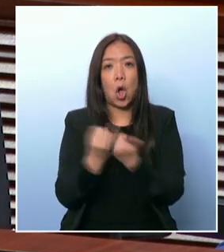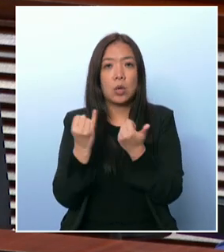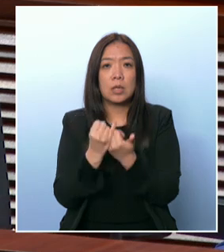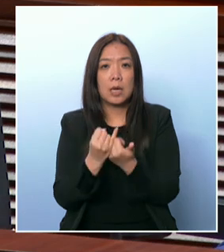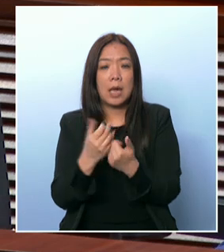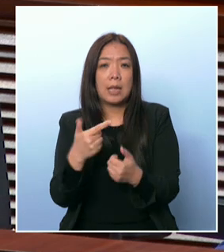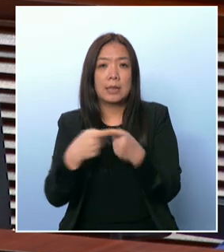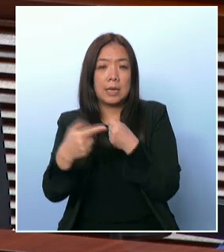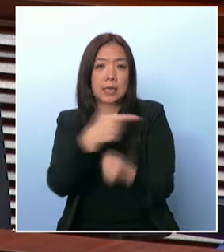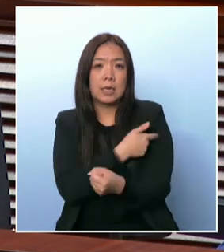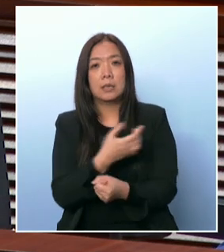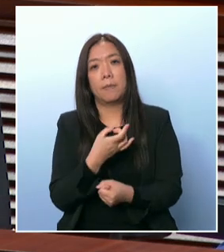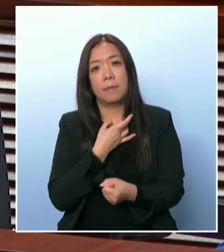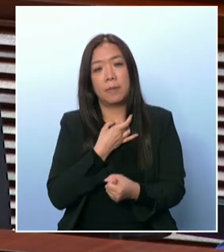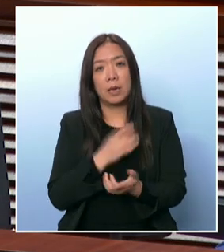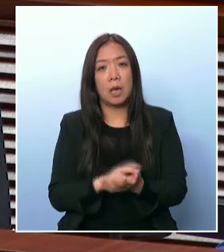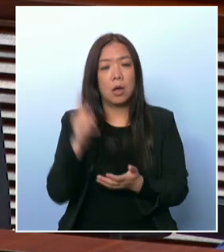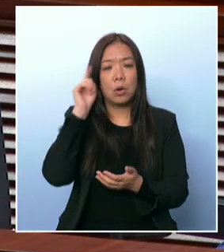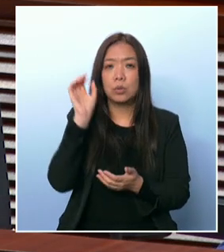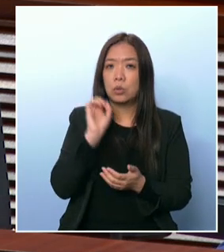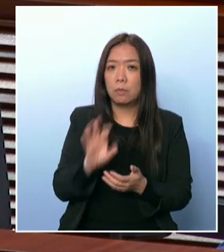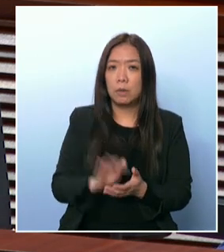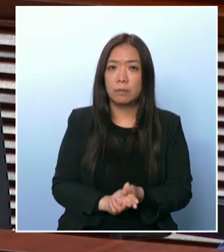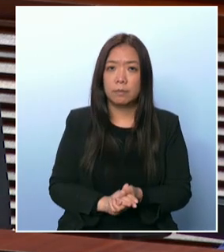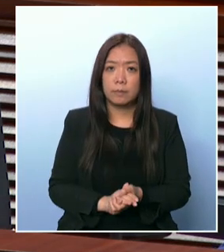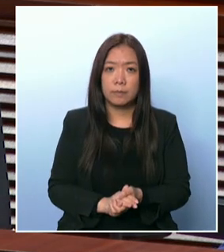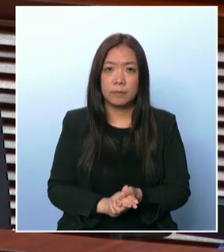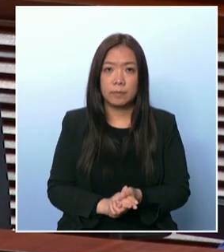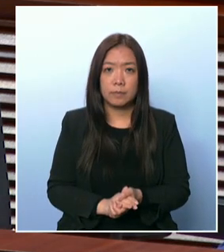words, 24% of the female students have not received the first dose.